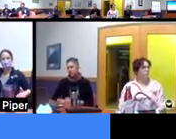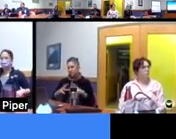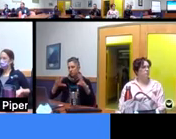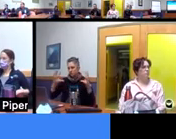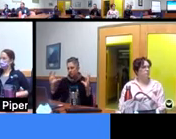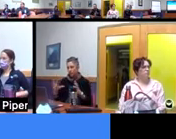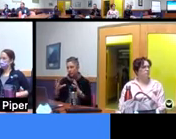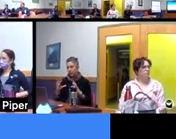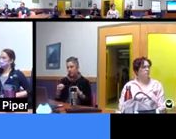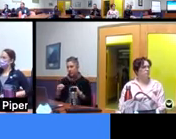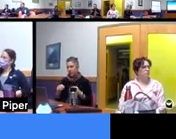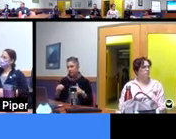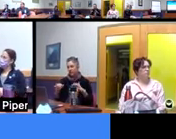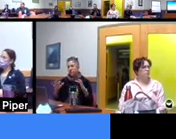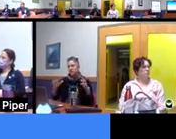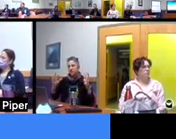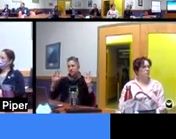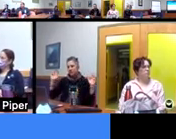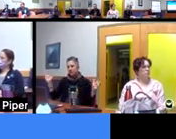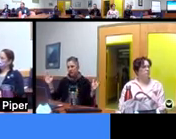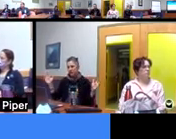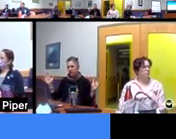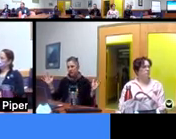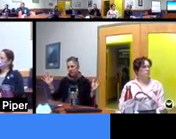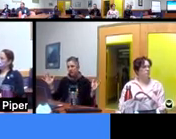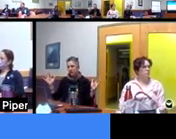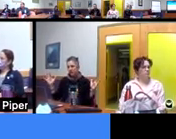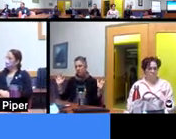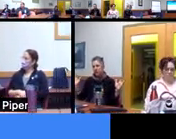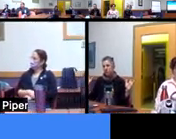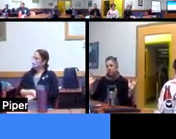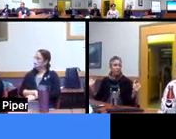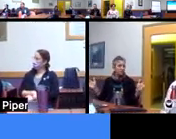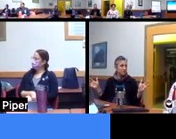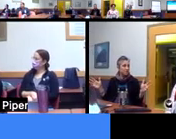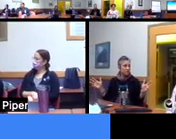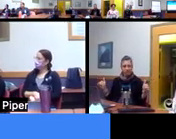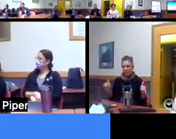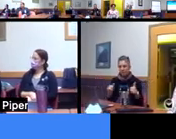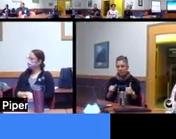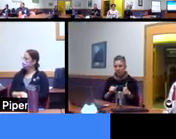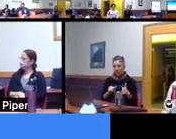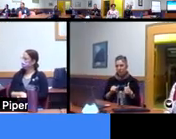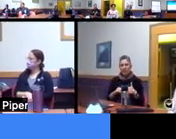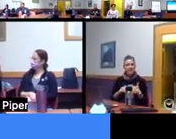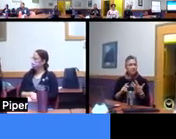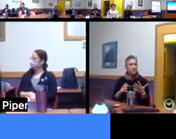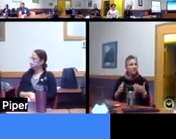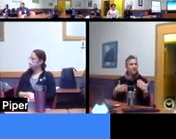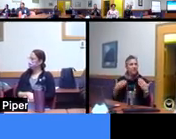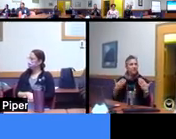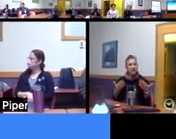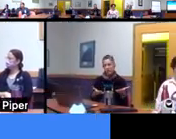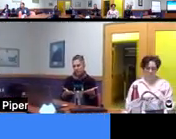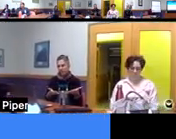and huge when put together, and then just this bigger thing of holding space for the patient and making space